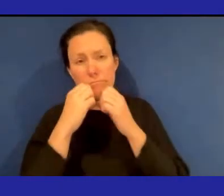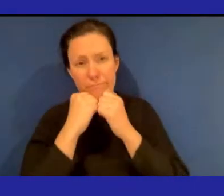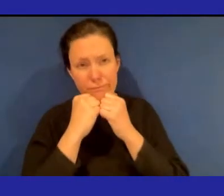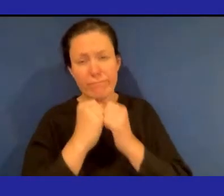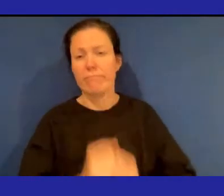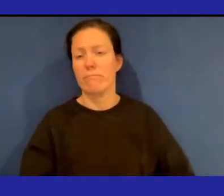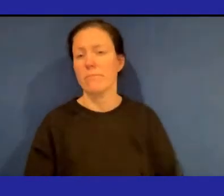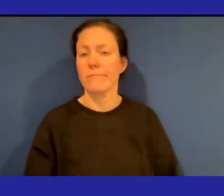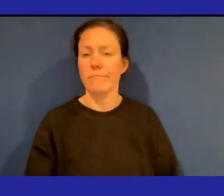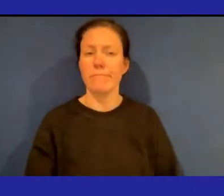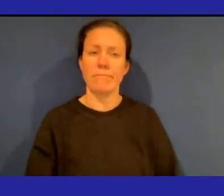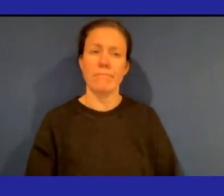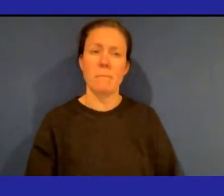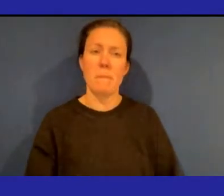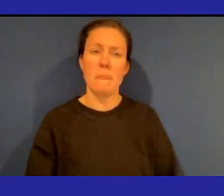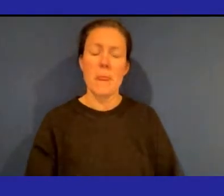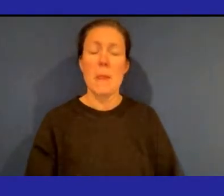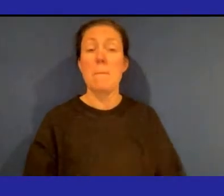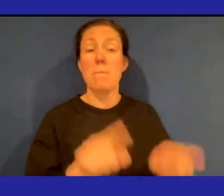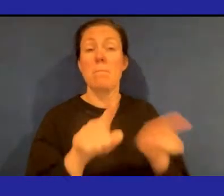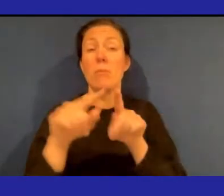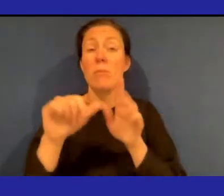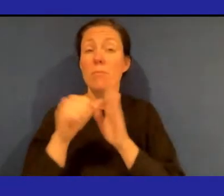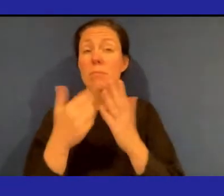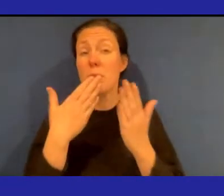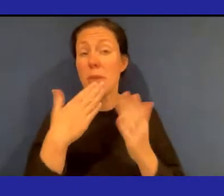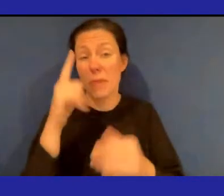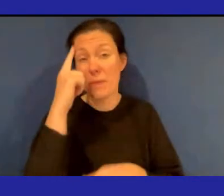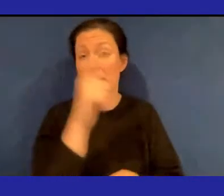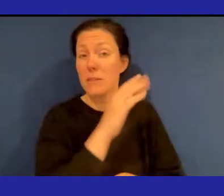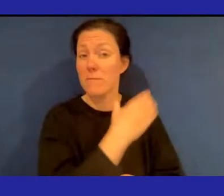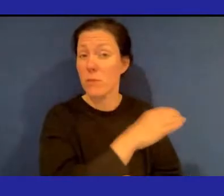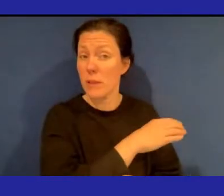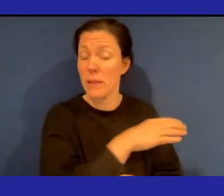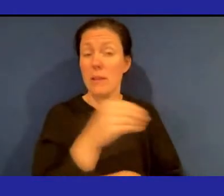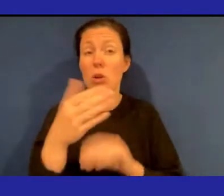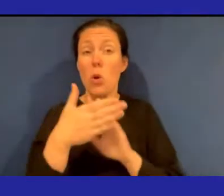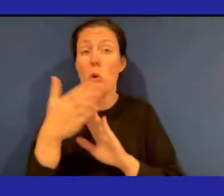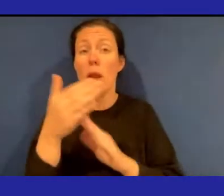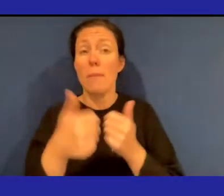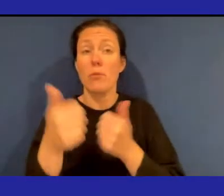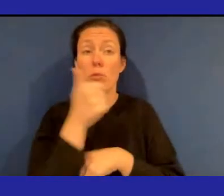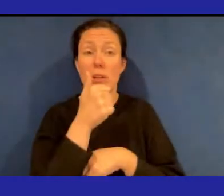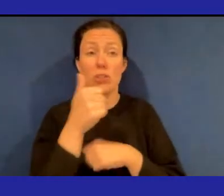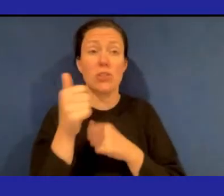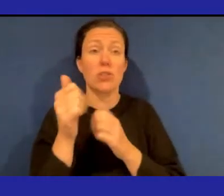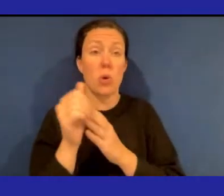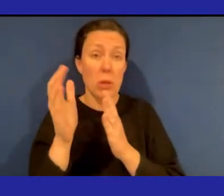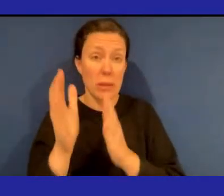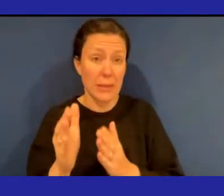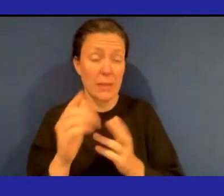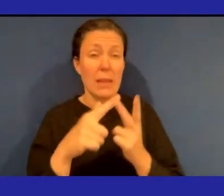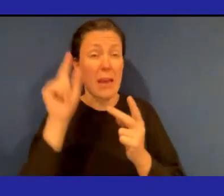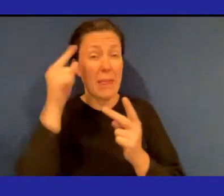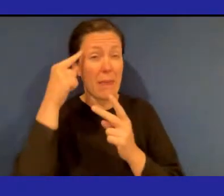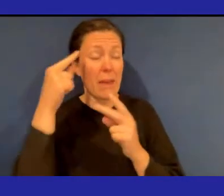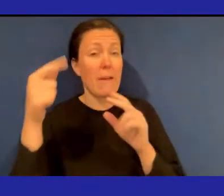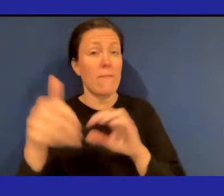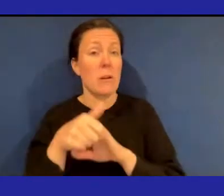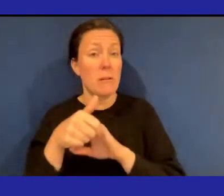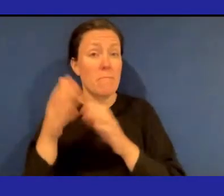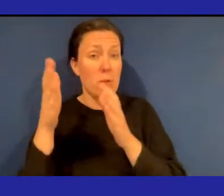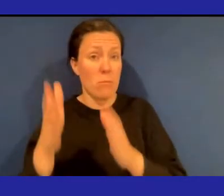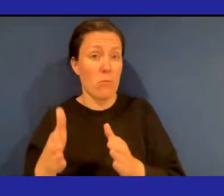I also extend my thanks to our clinical and operational leadership and our government partners for their